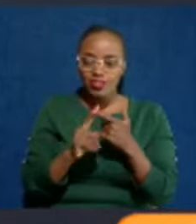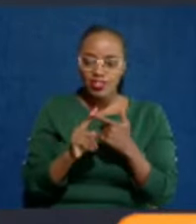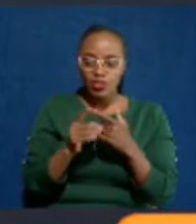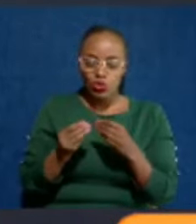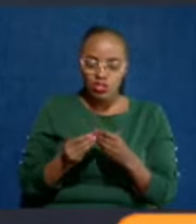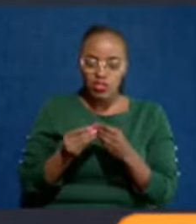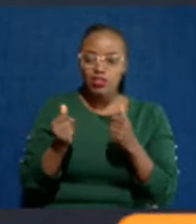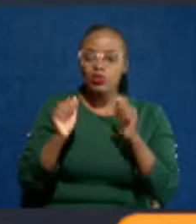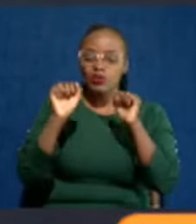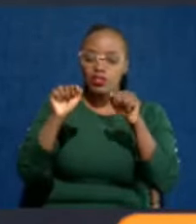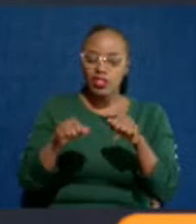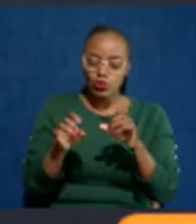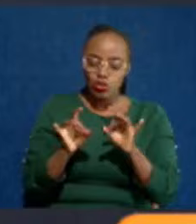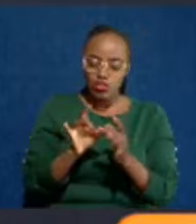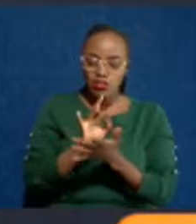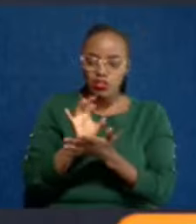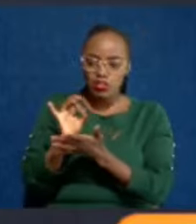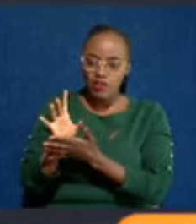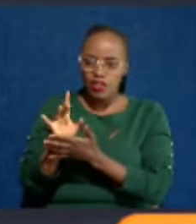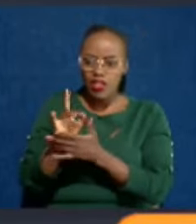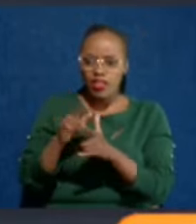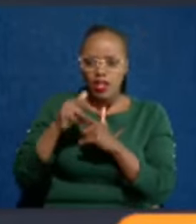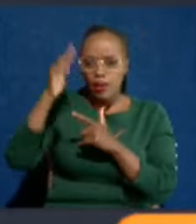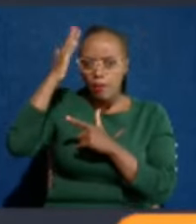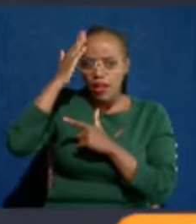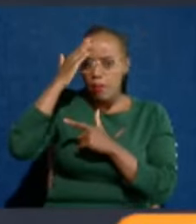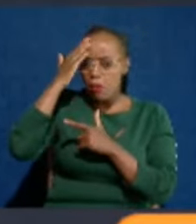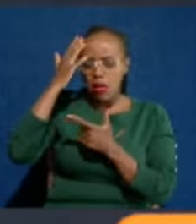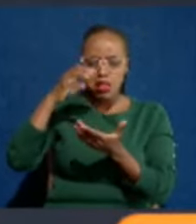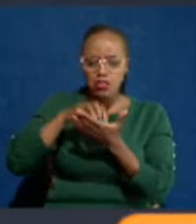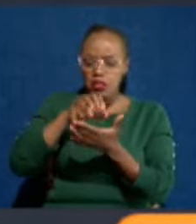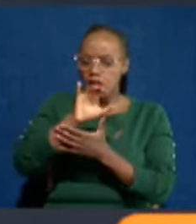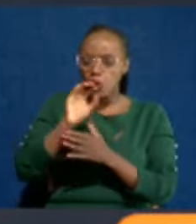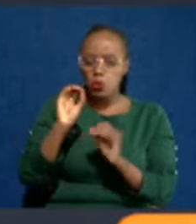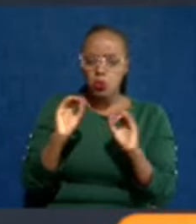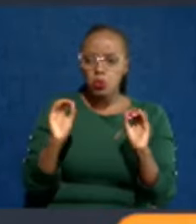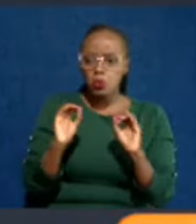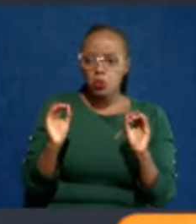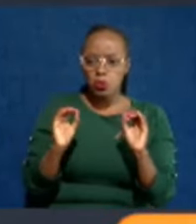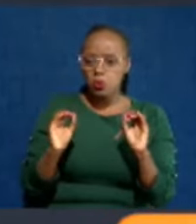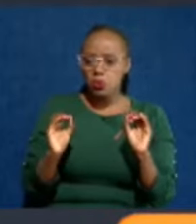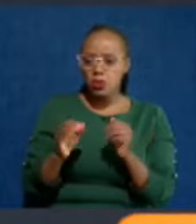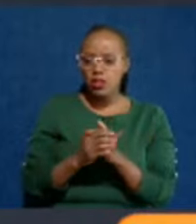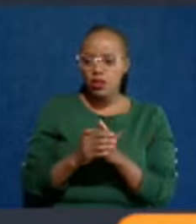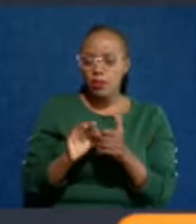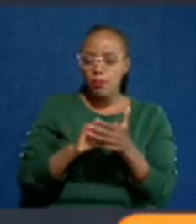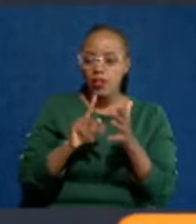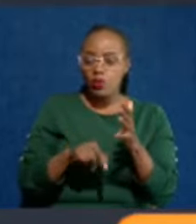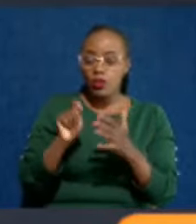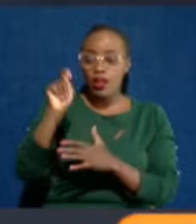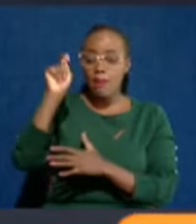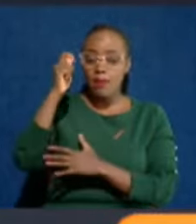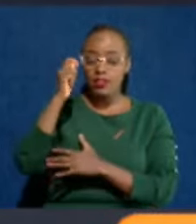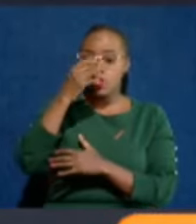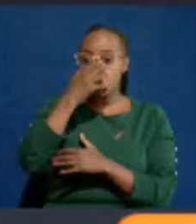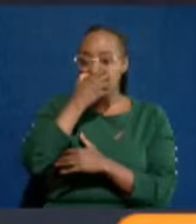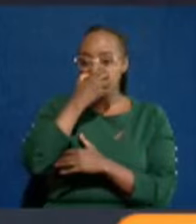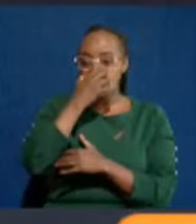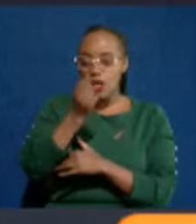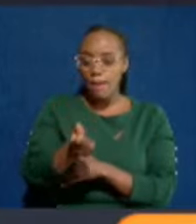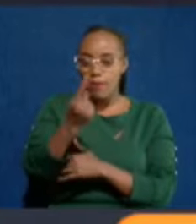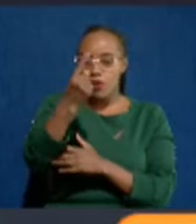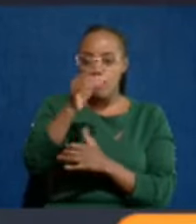dissolved? I don't remember, to the best of my recollection. So President Ruto comes up